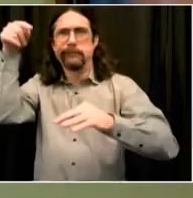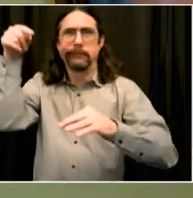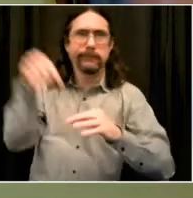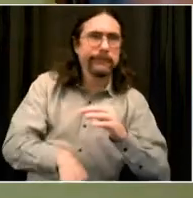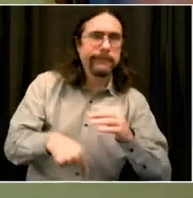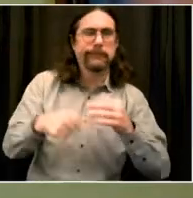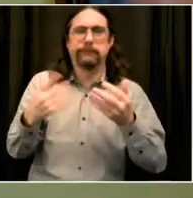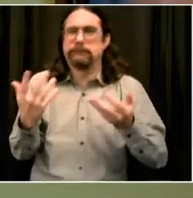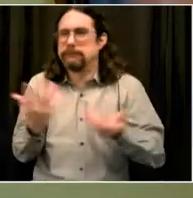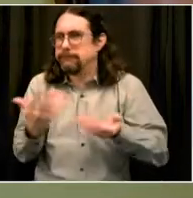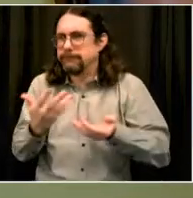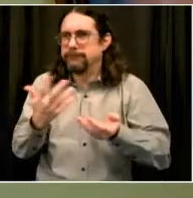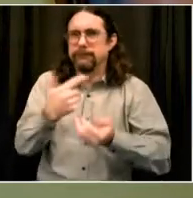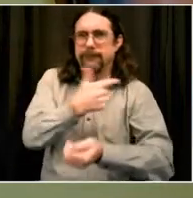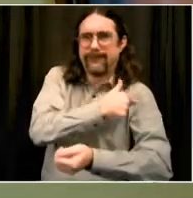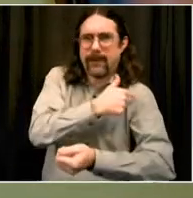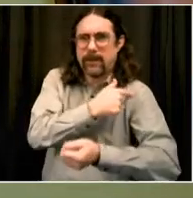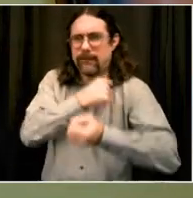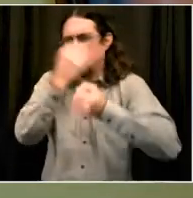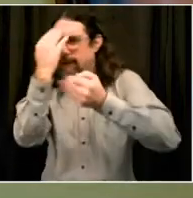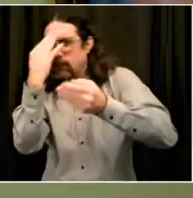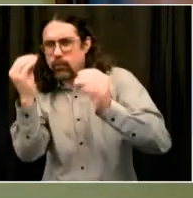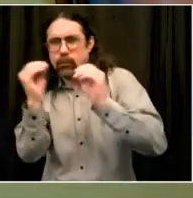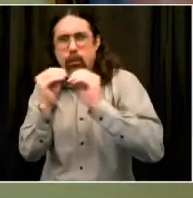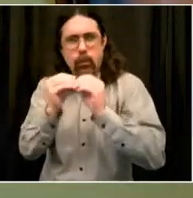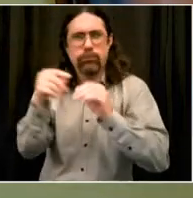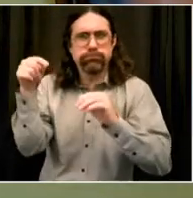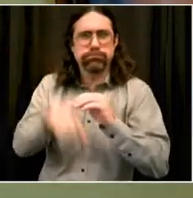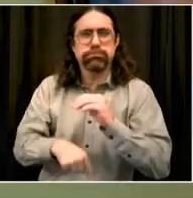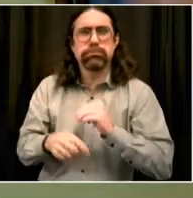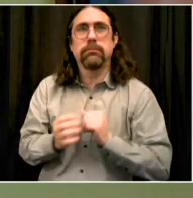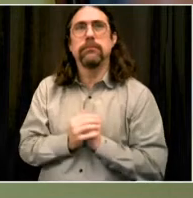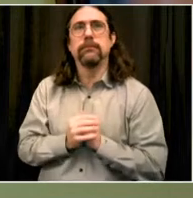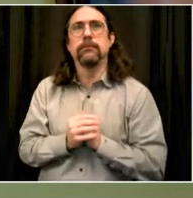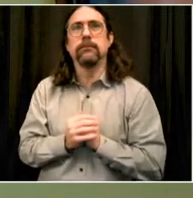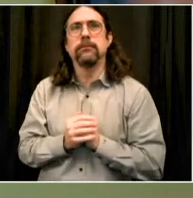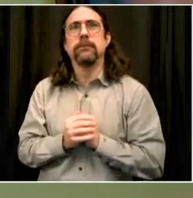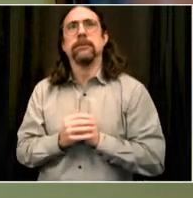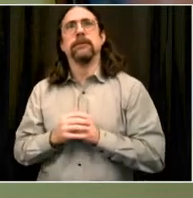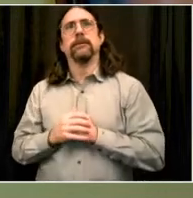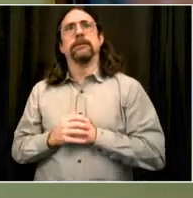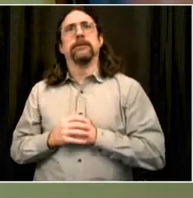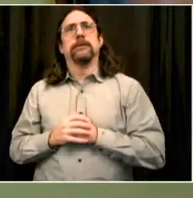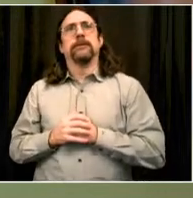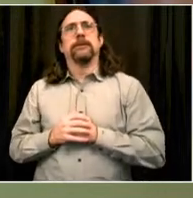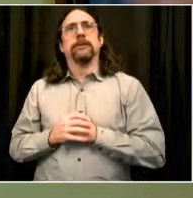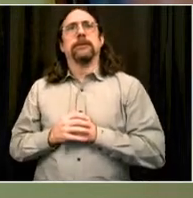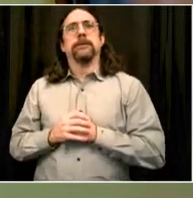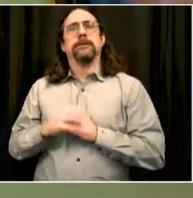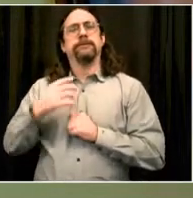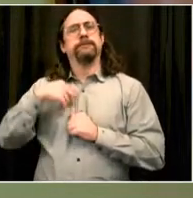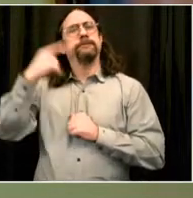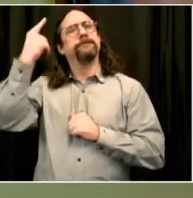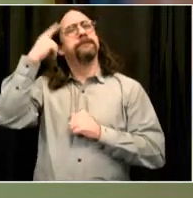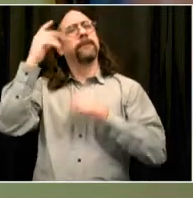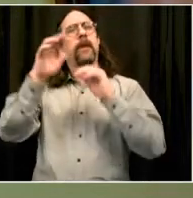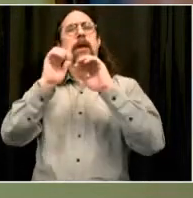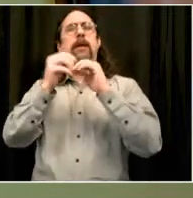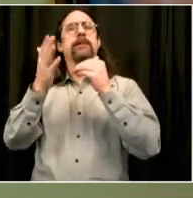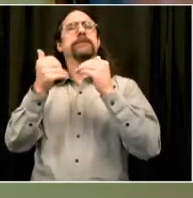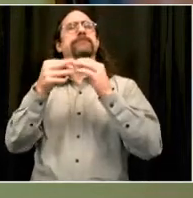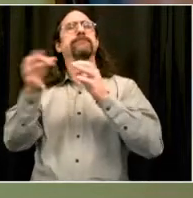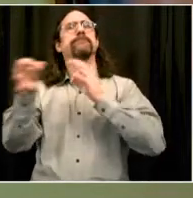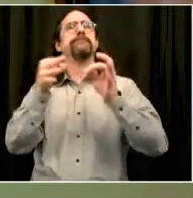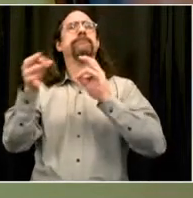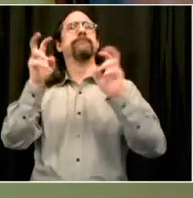is to think about it like it's a message in a bottle, and it's getting injected into your body, and your cells take up that message in a bottle.